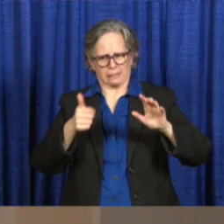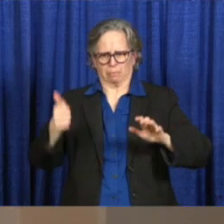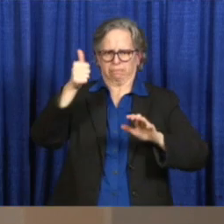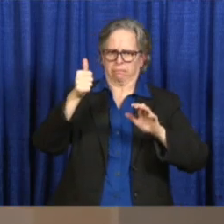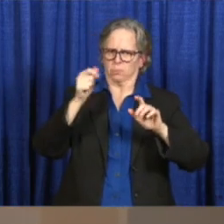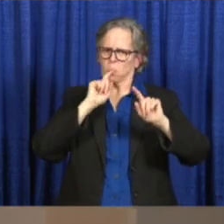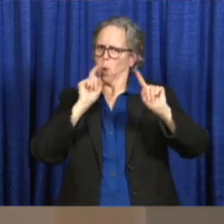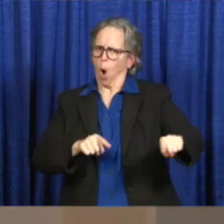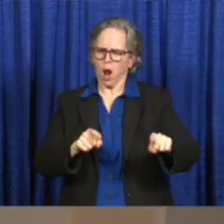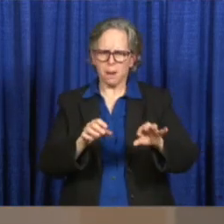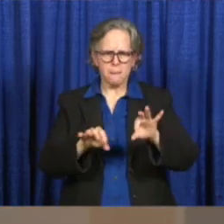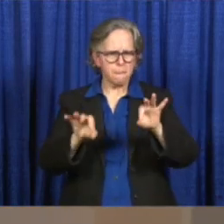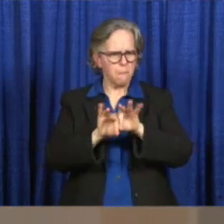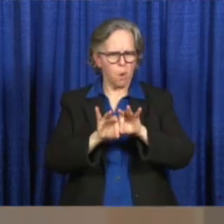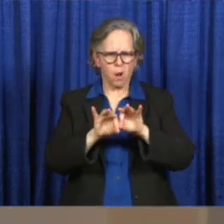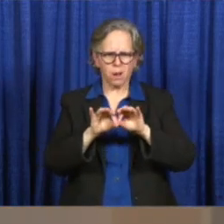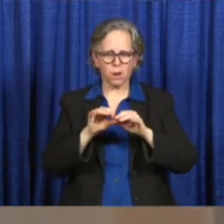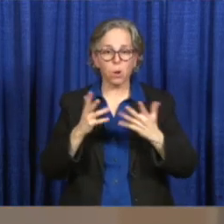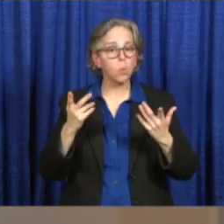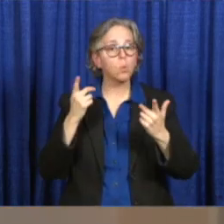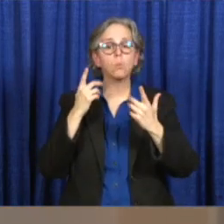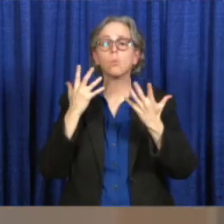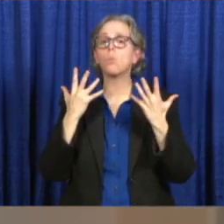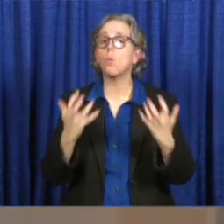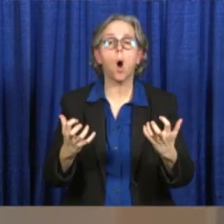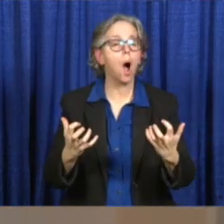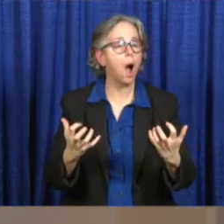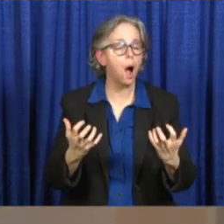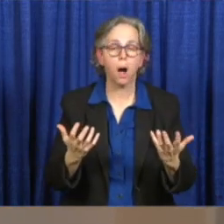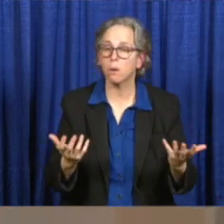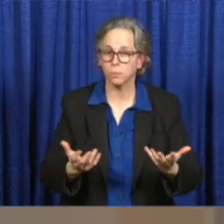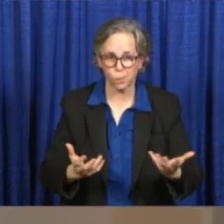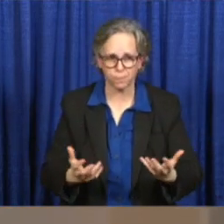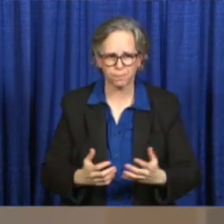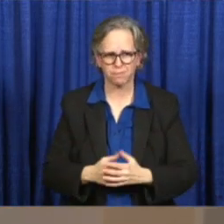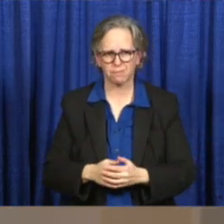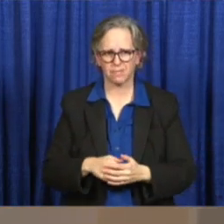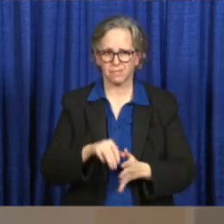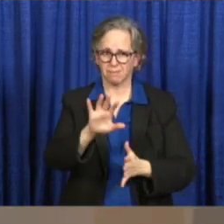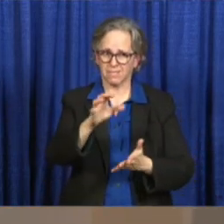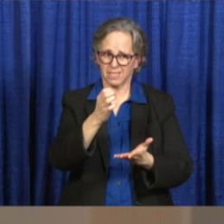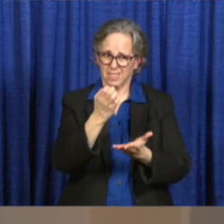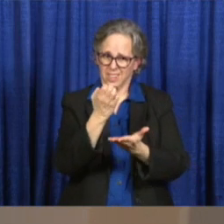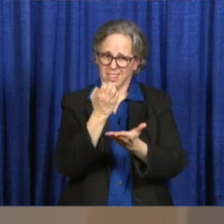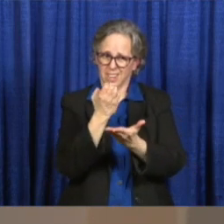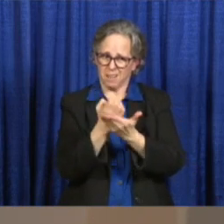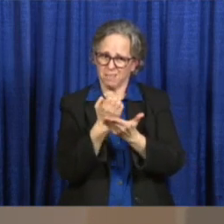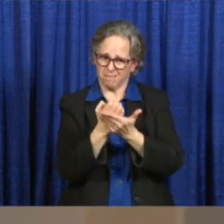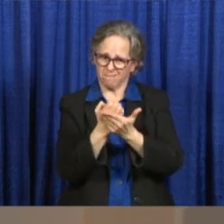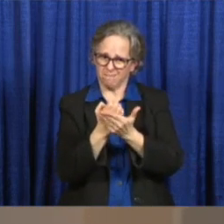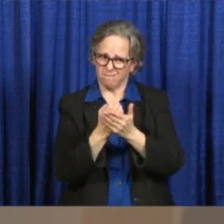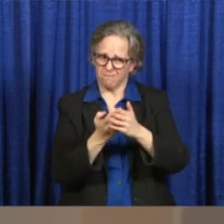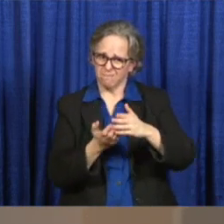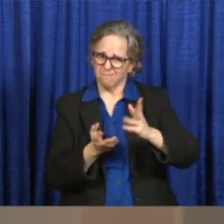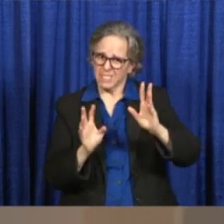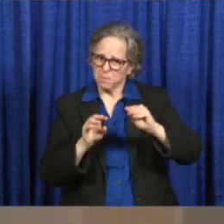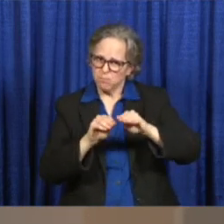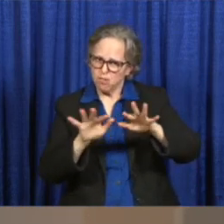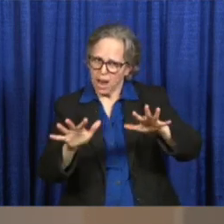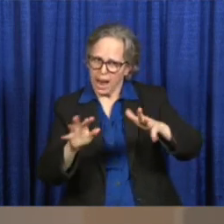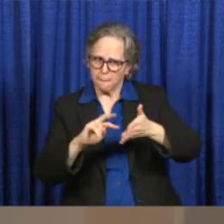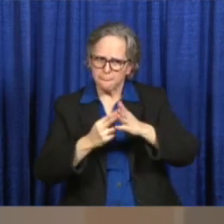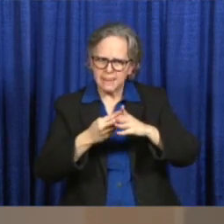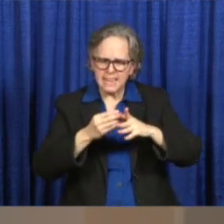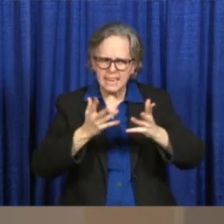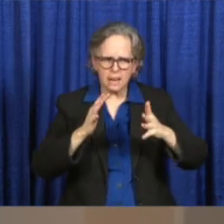it is to stop the economic spread of the virus of foreclosures, to use the language